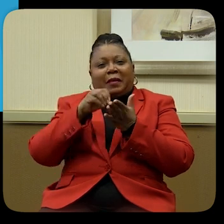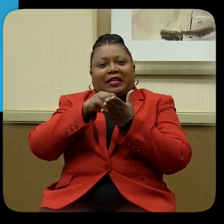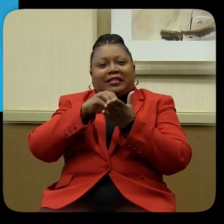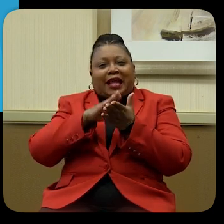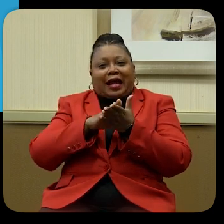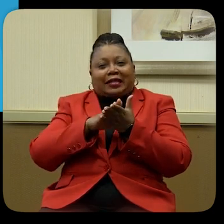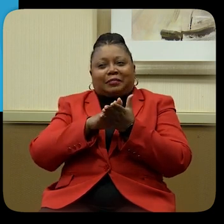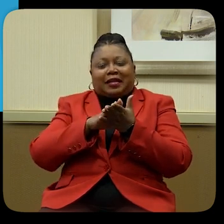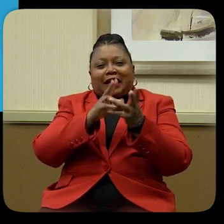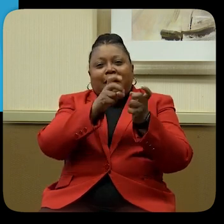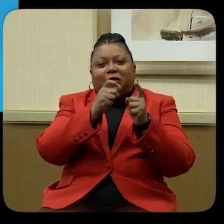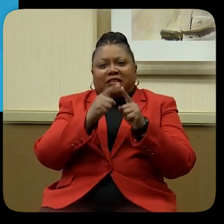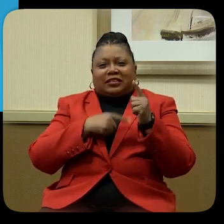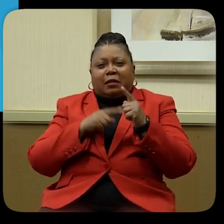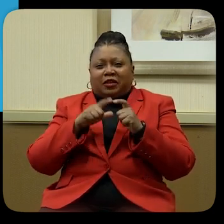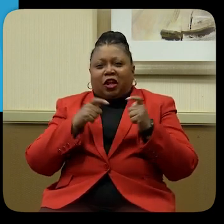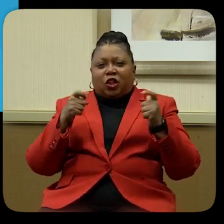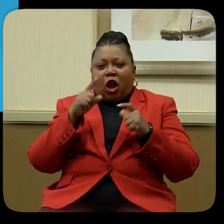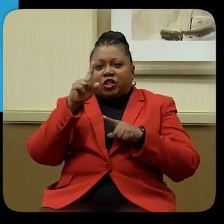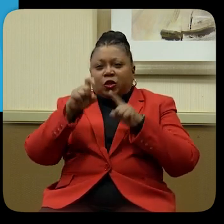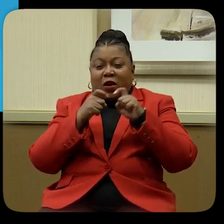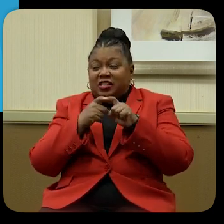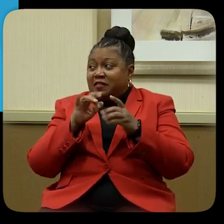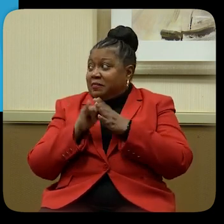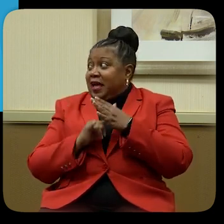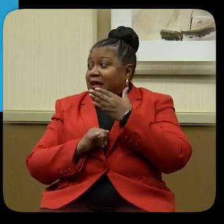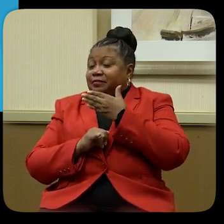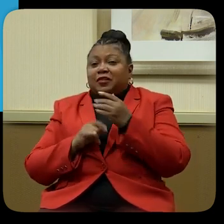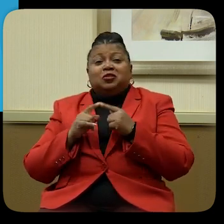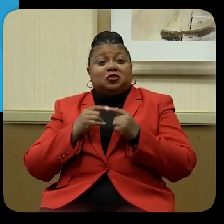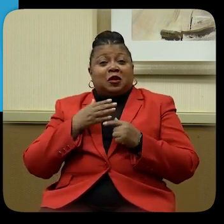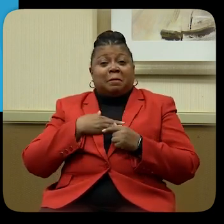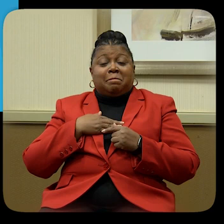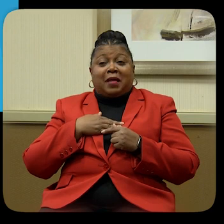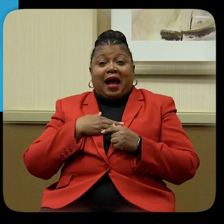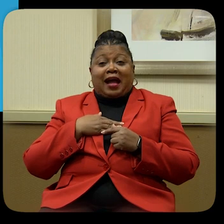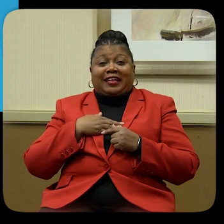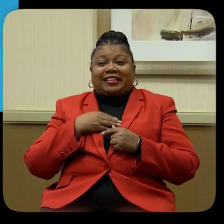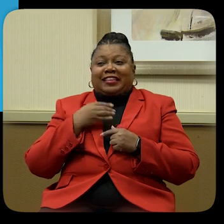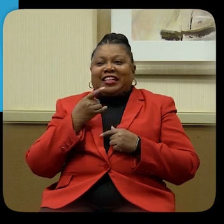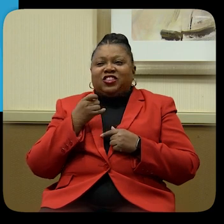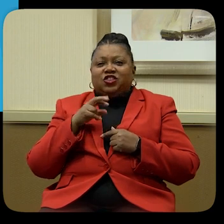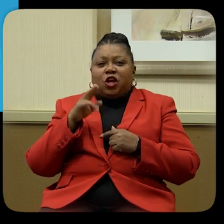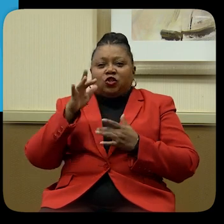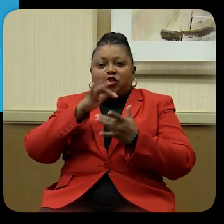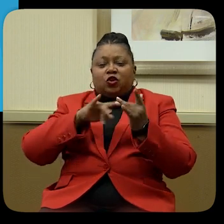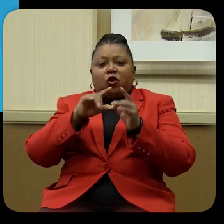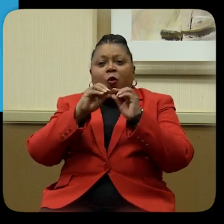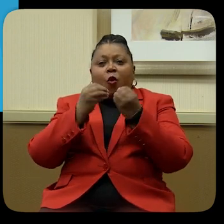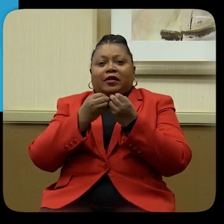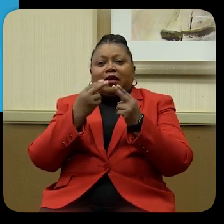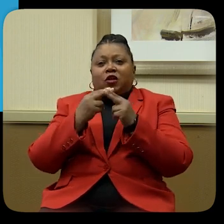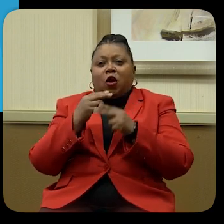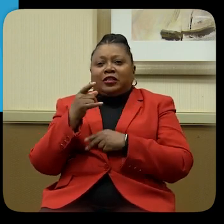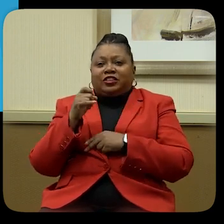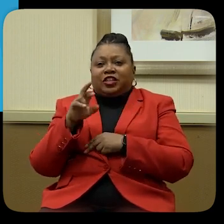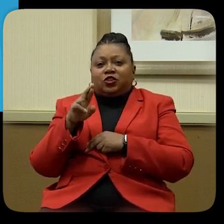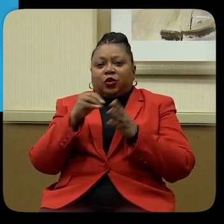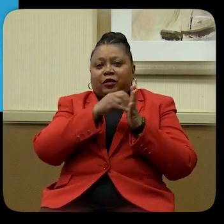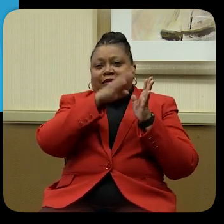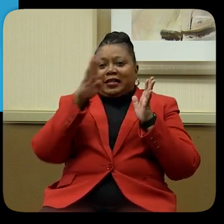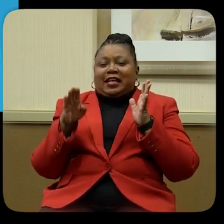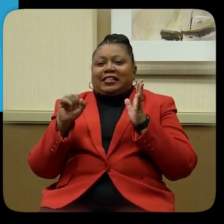document, but I pulled some of the larger questions from it. So my gender journey is from an organization called Gender